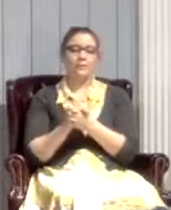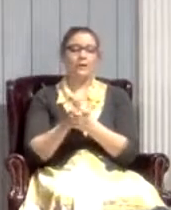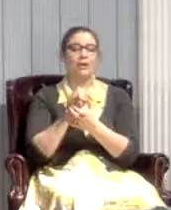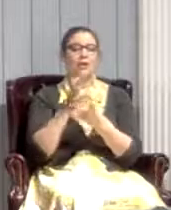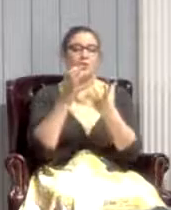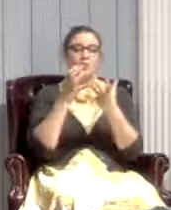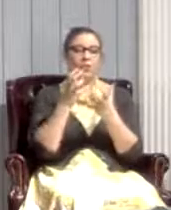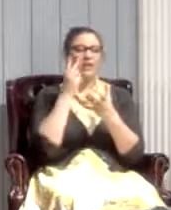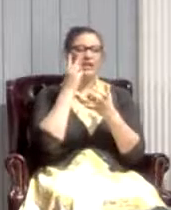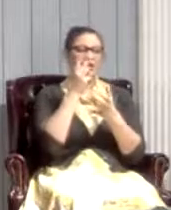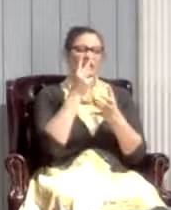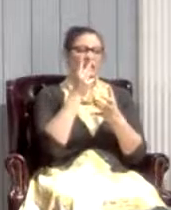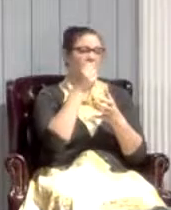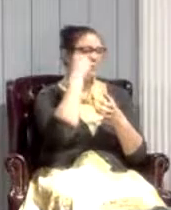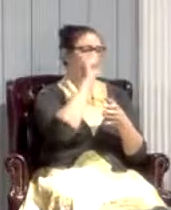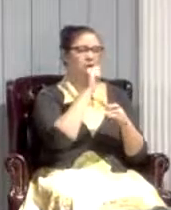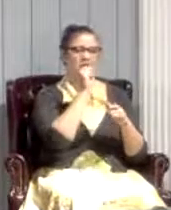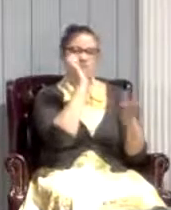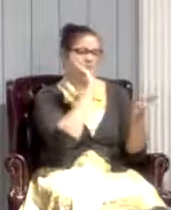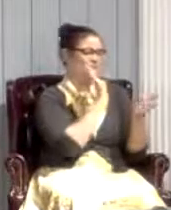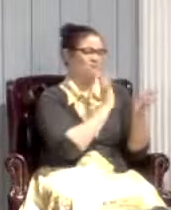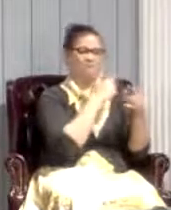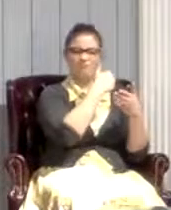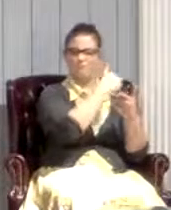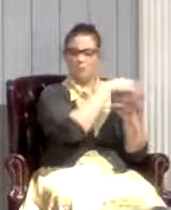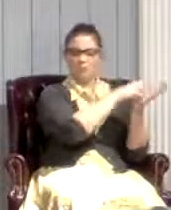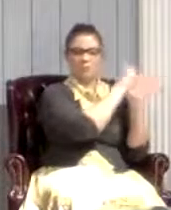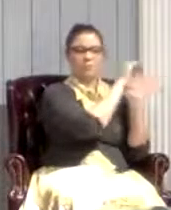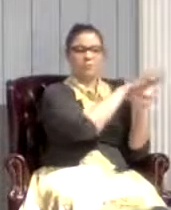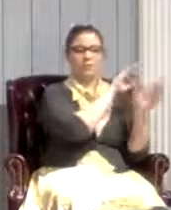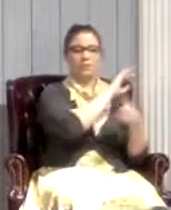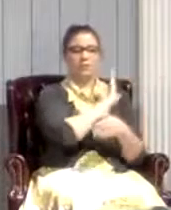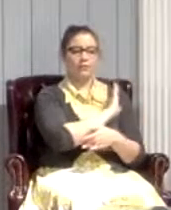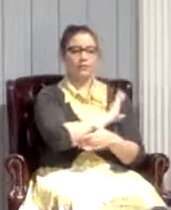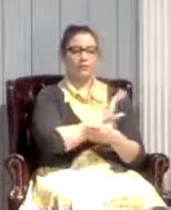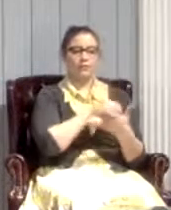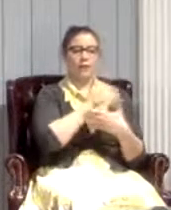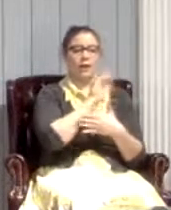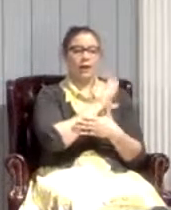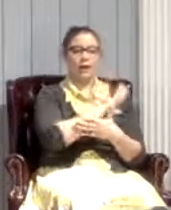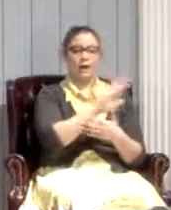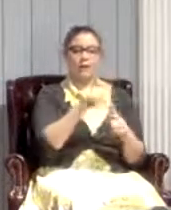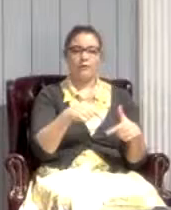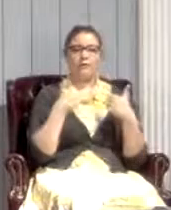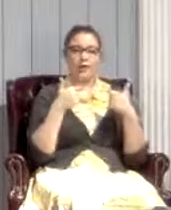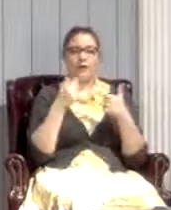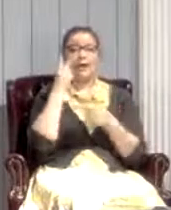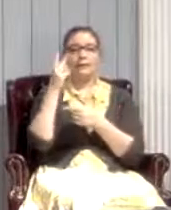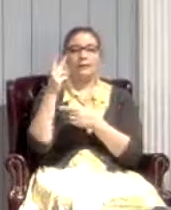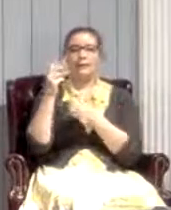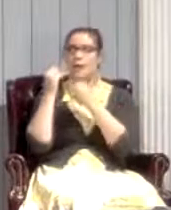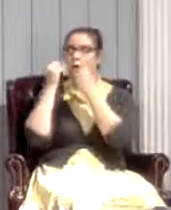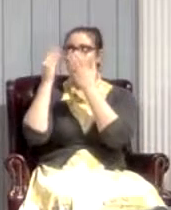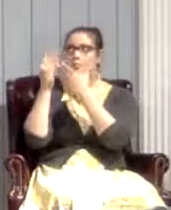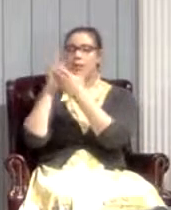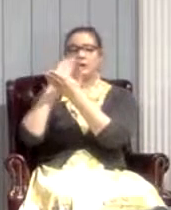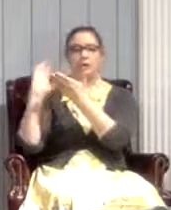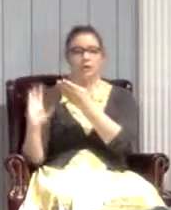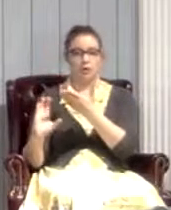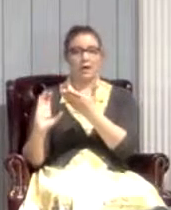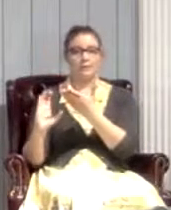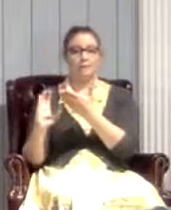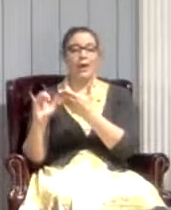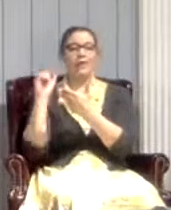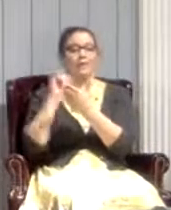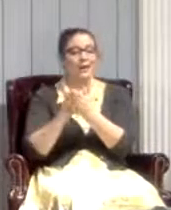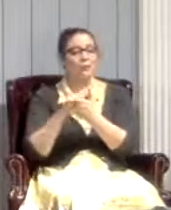the rebellion stopped out of your life, and I want to see the obedience to Jesus Christ take its place. That's what the